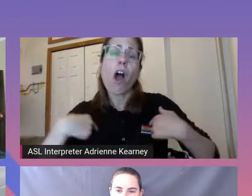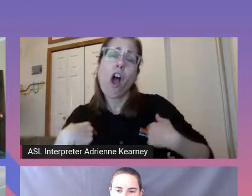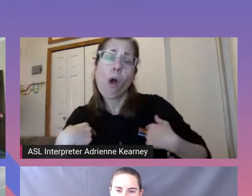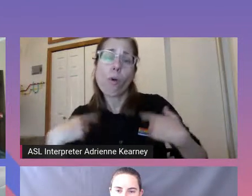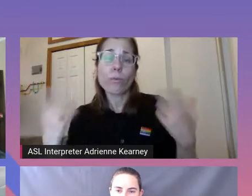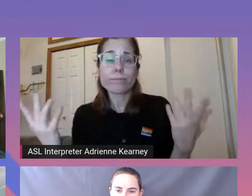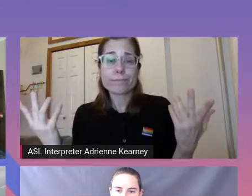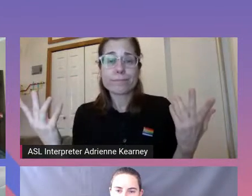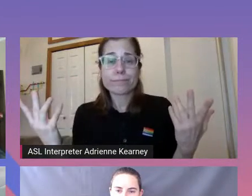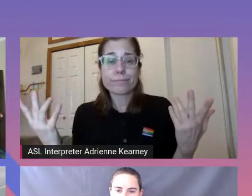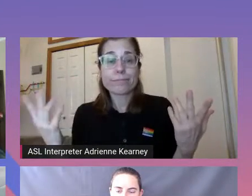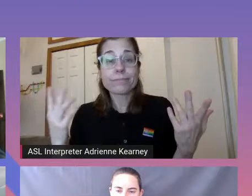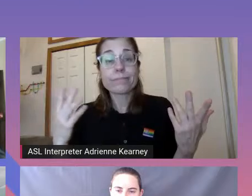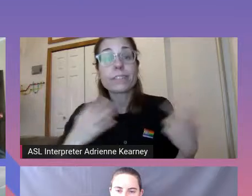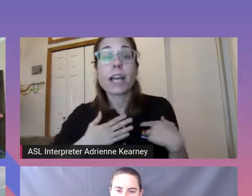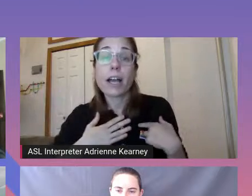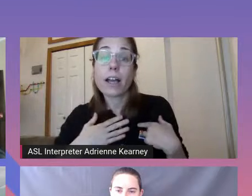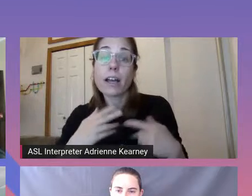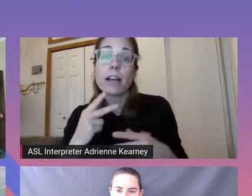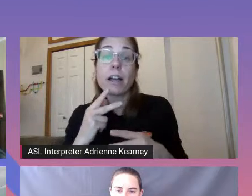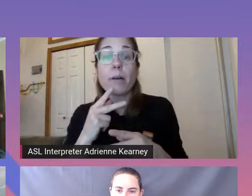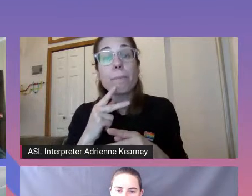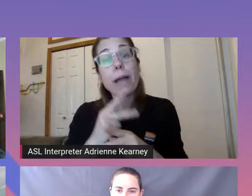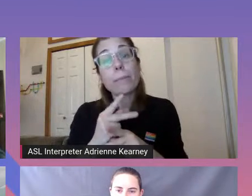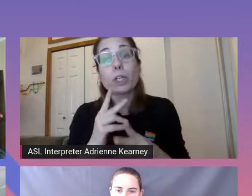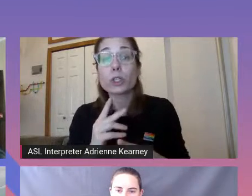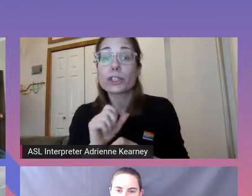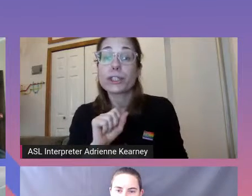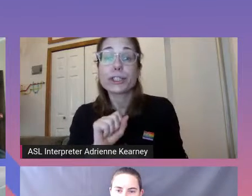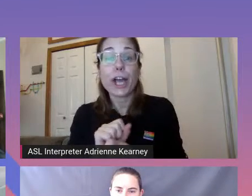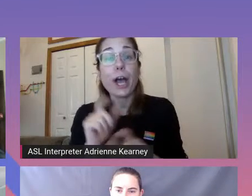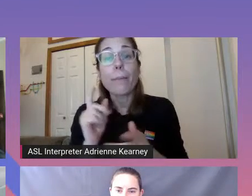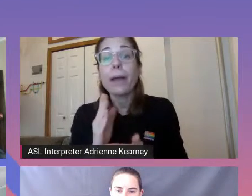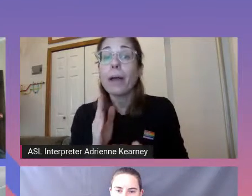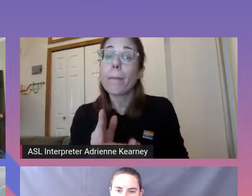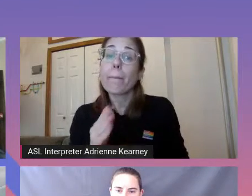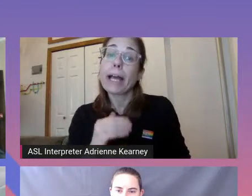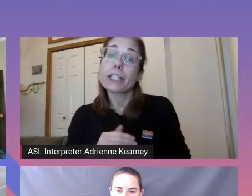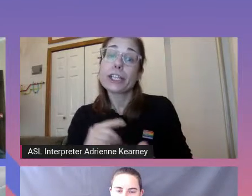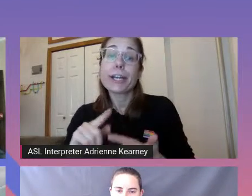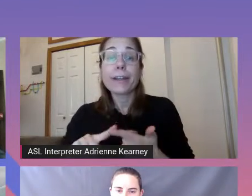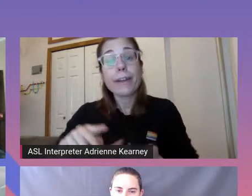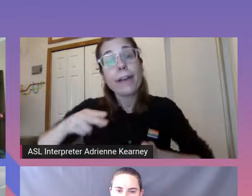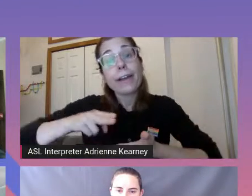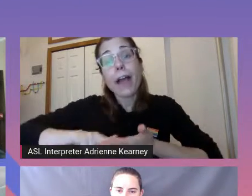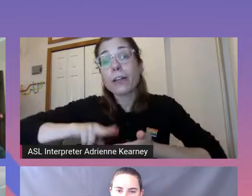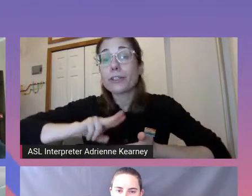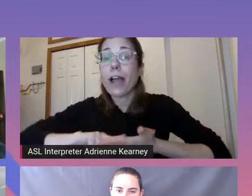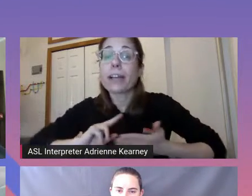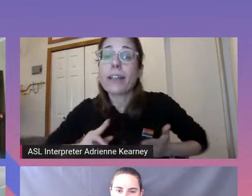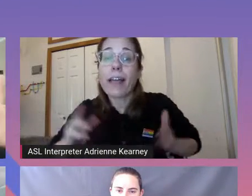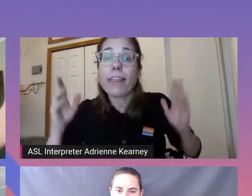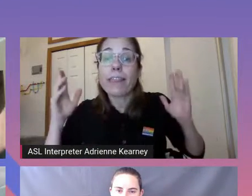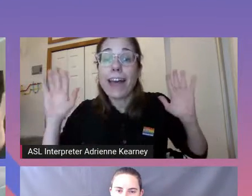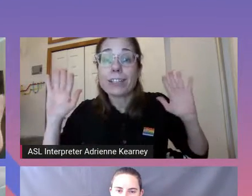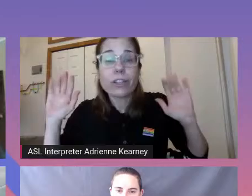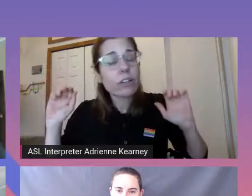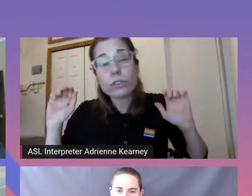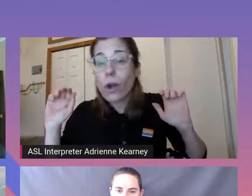my producing job starts and ends with like budgets and contracts. Like, no, absolutely not. For me, producing is about the process. Producing, I am